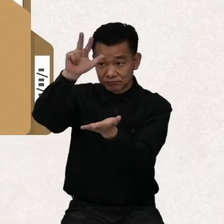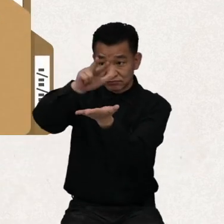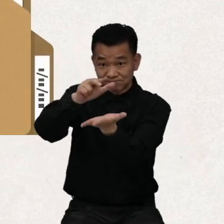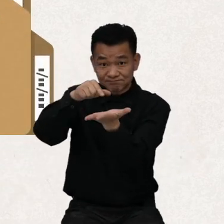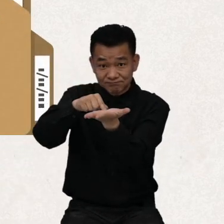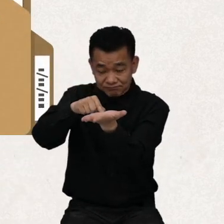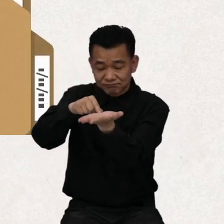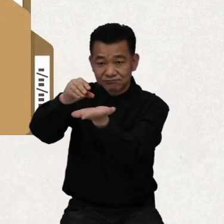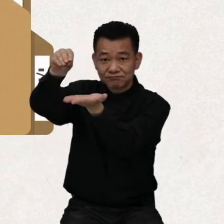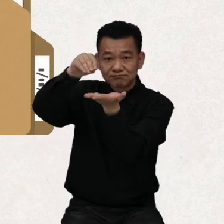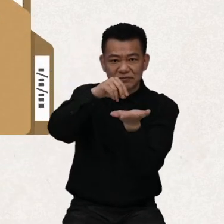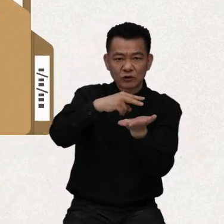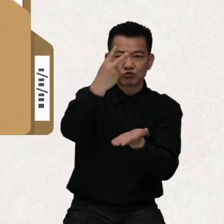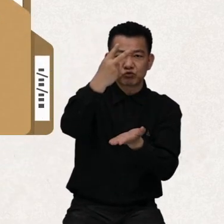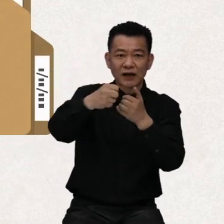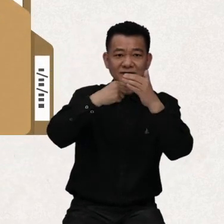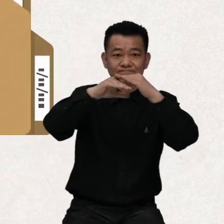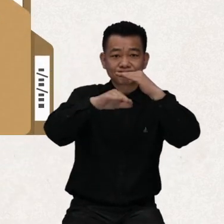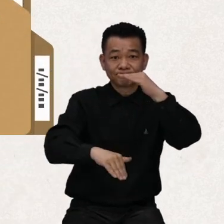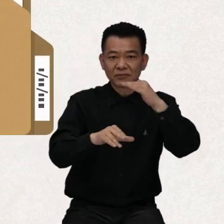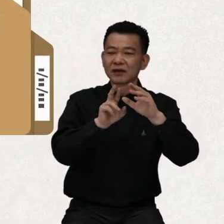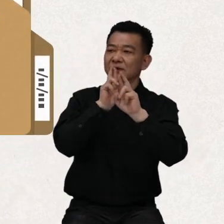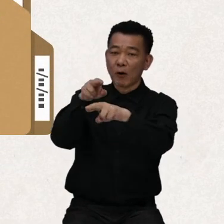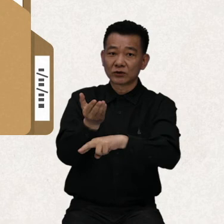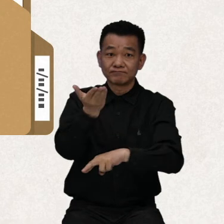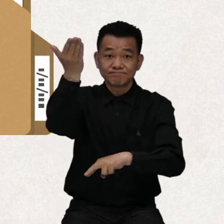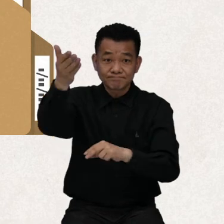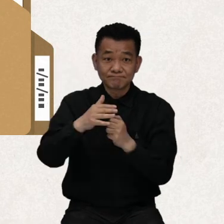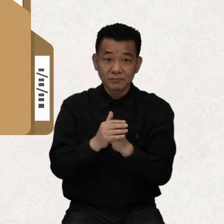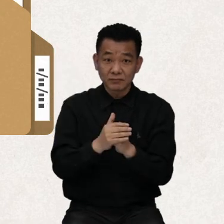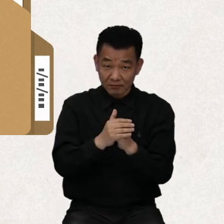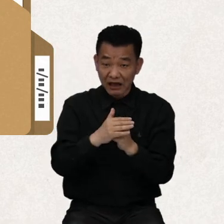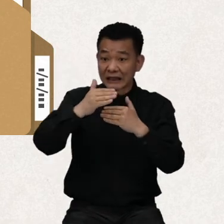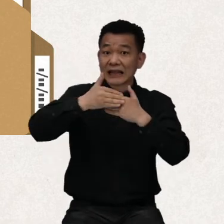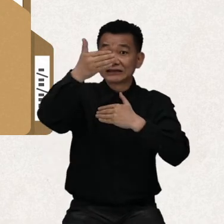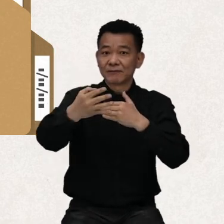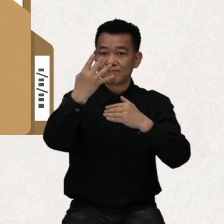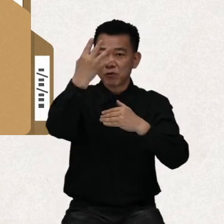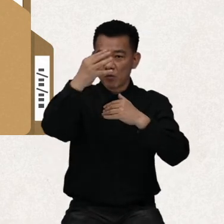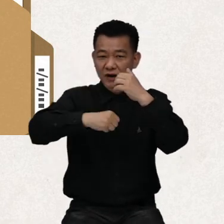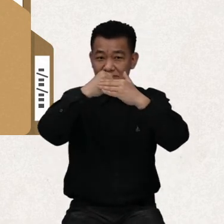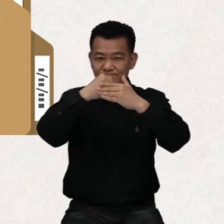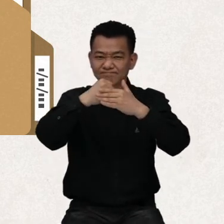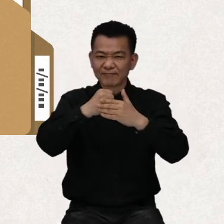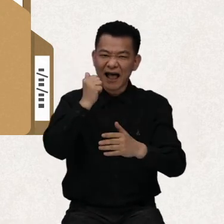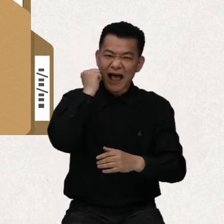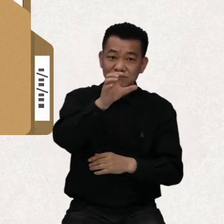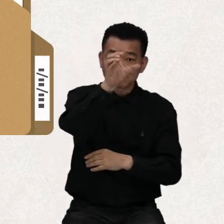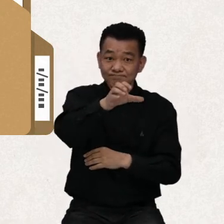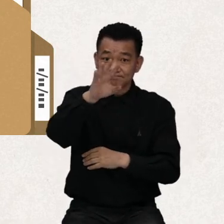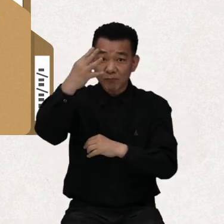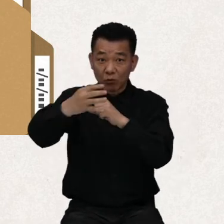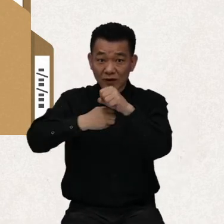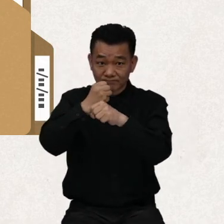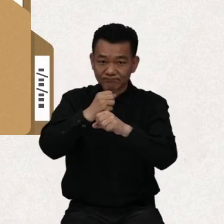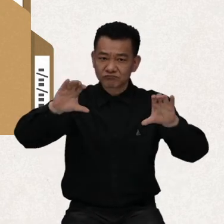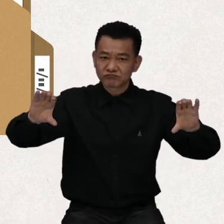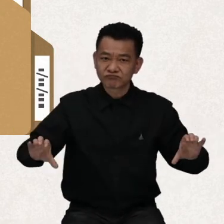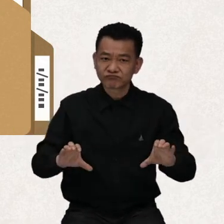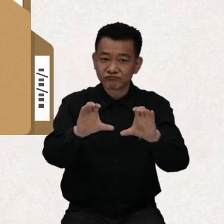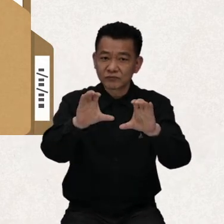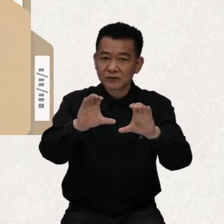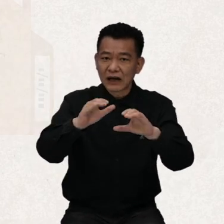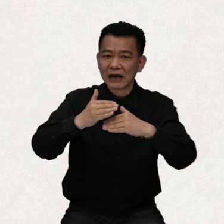after the entry into force of the convention. Thereafter, subsequent reports shall be submitted at least every 4